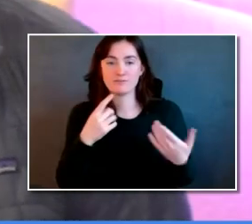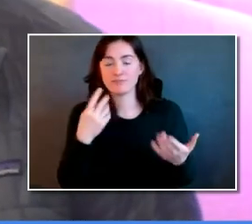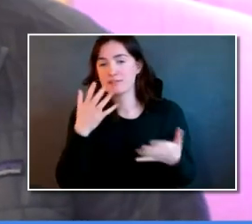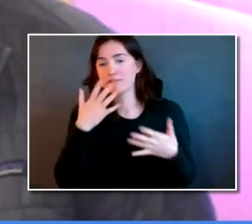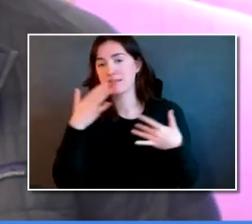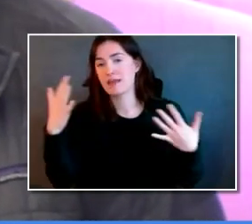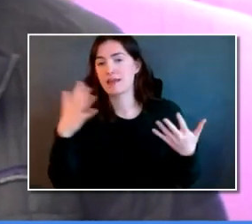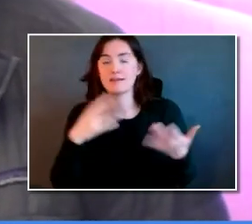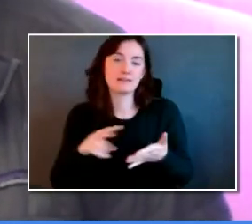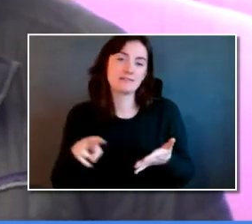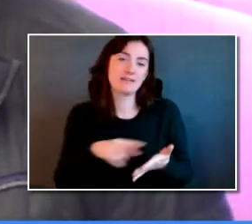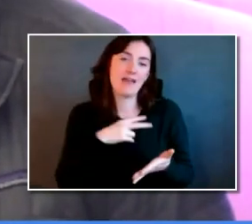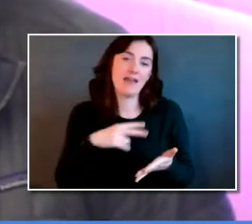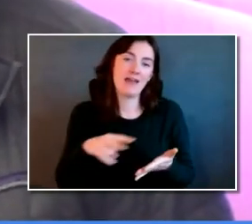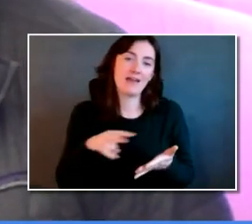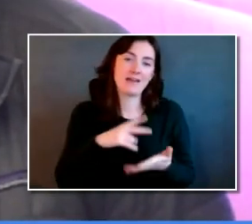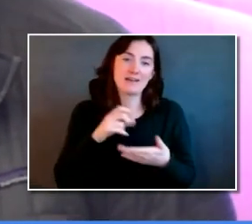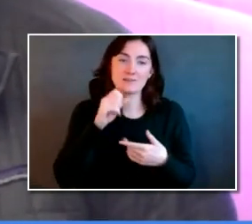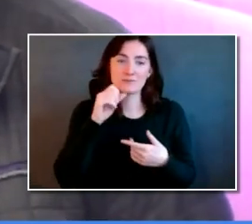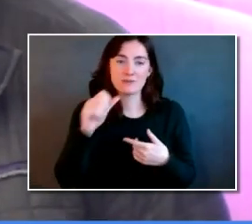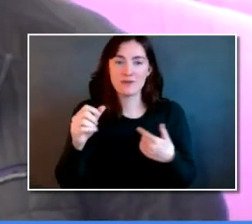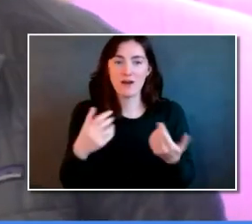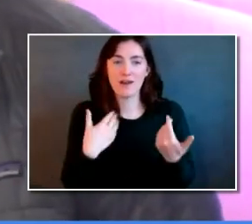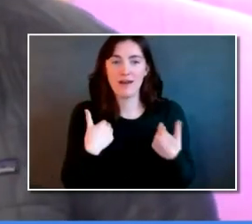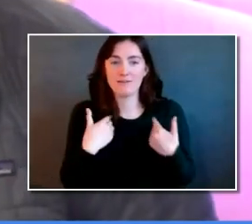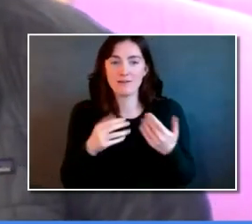not anybody museum of all the people of color we have. We're